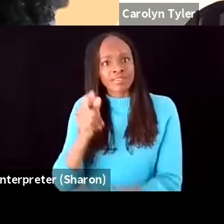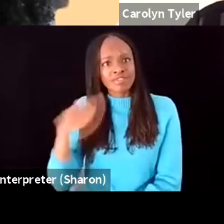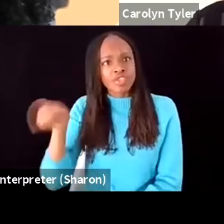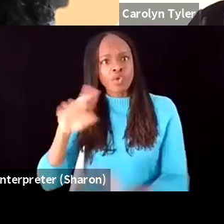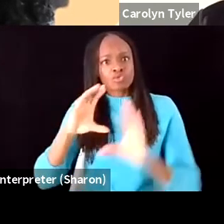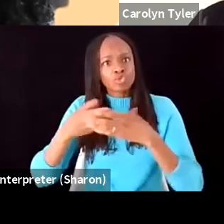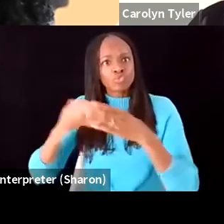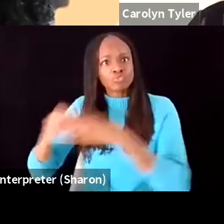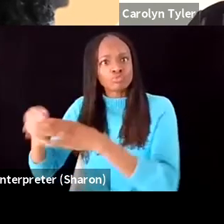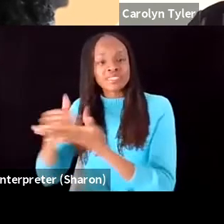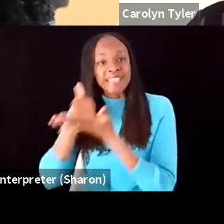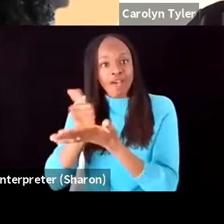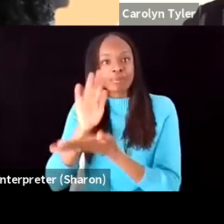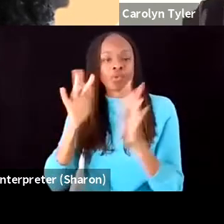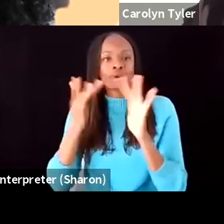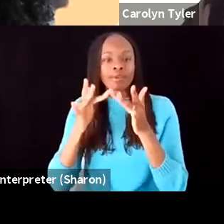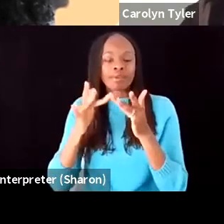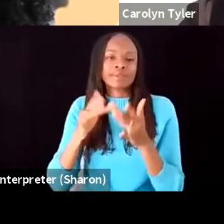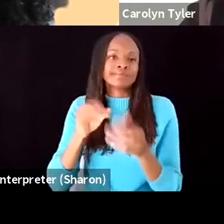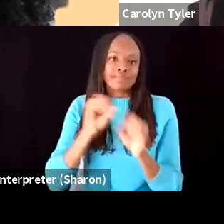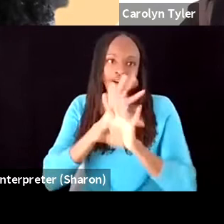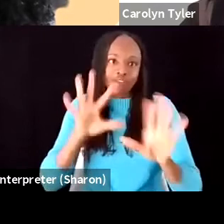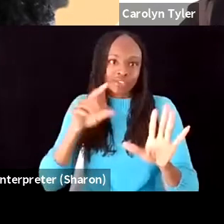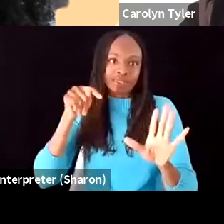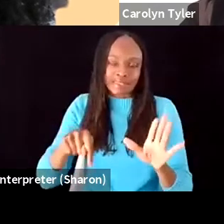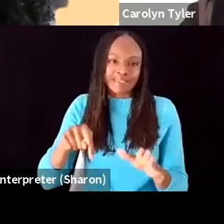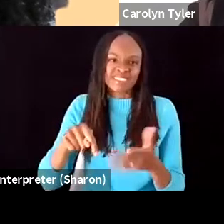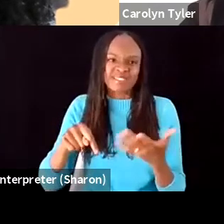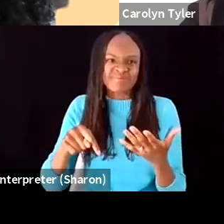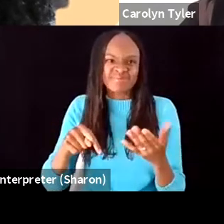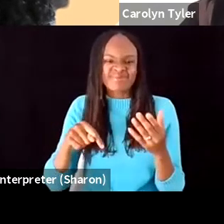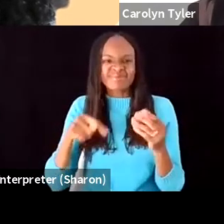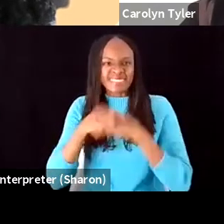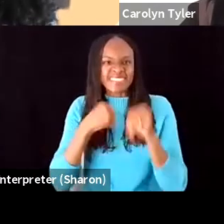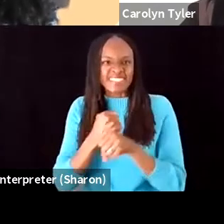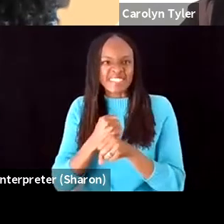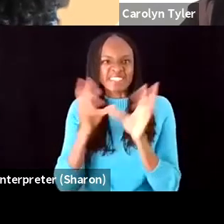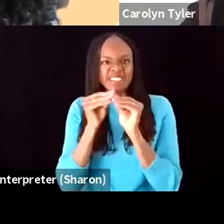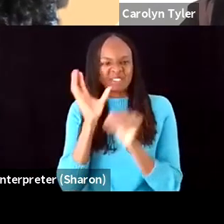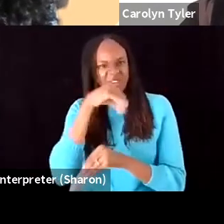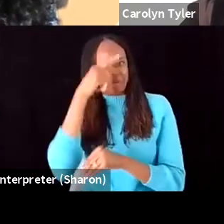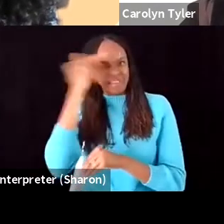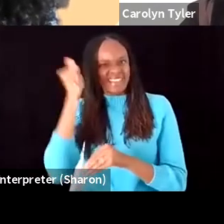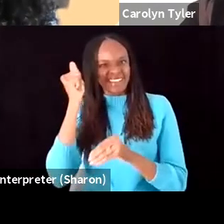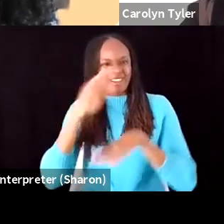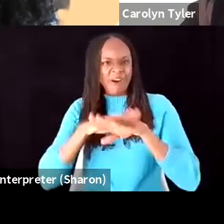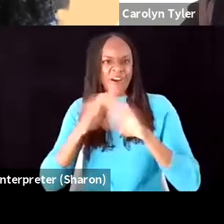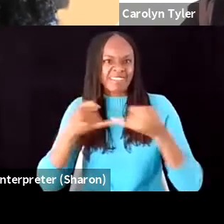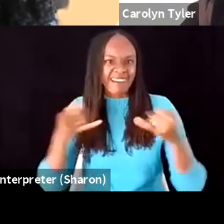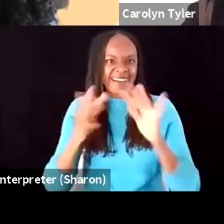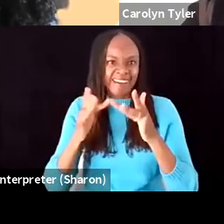your networking. Obviously, this year the convention was a little strange, being virtual, but they did a decent job in trying to get everyone matched